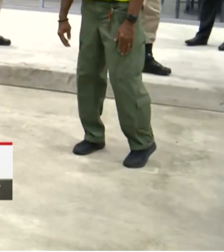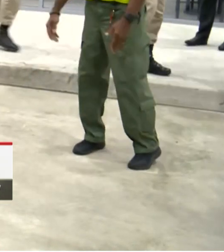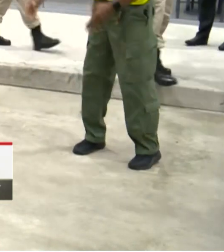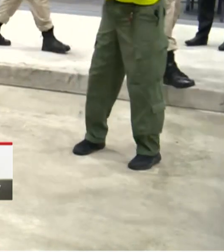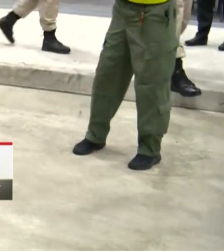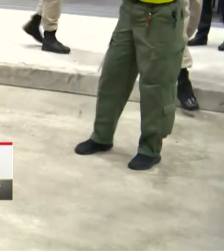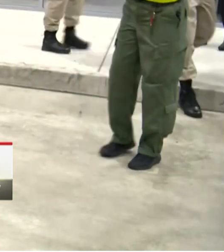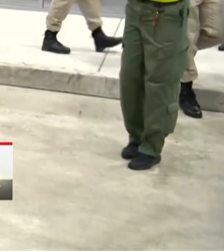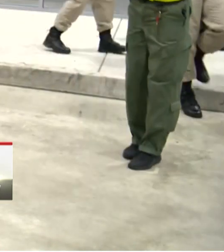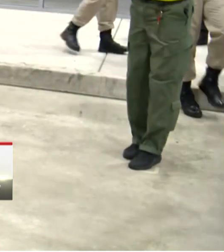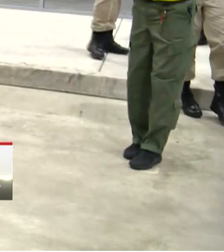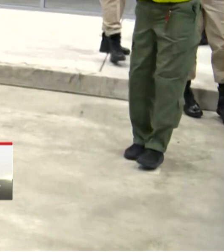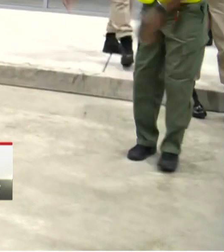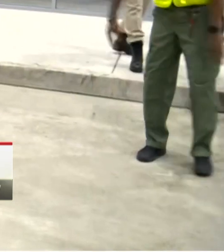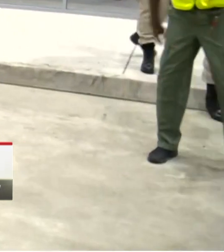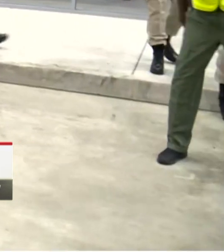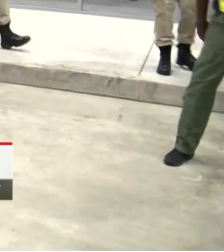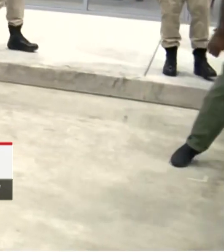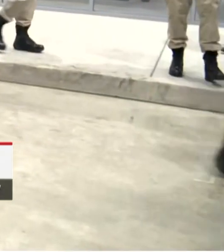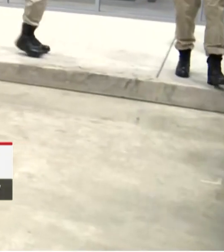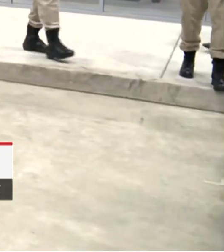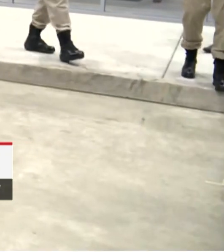part of it. Instructor Baker.